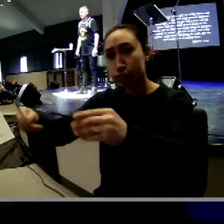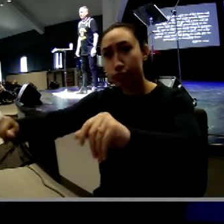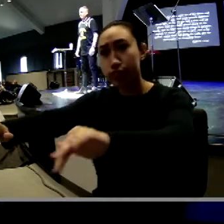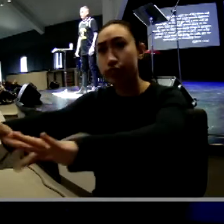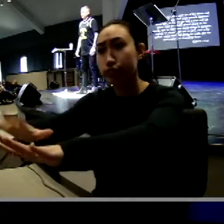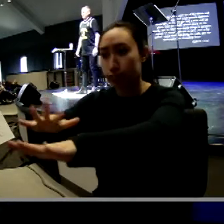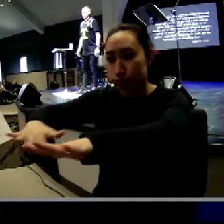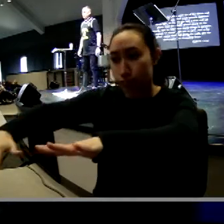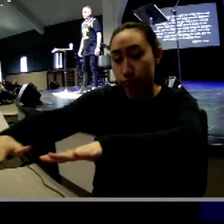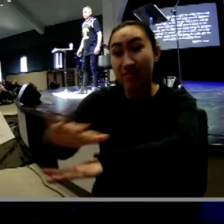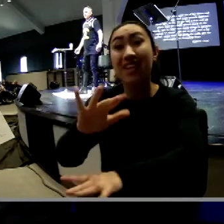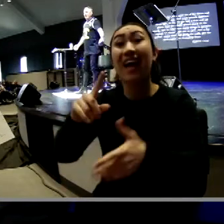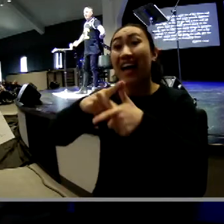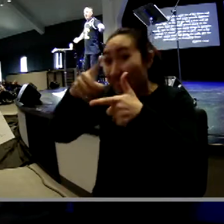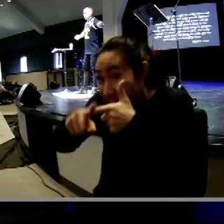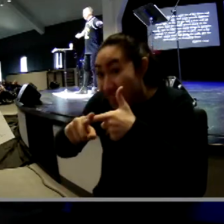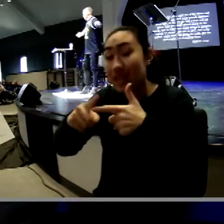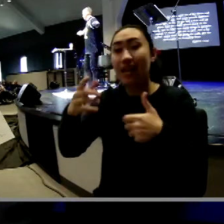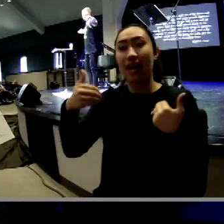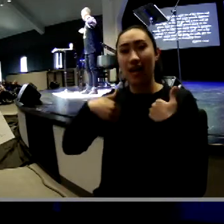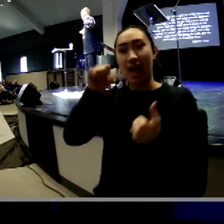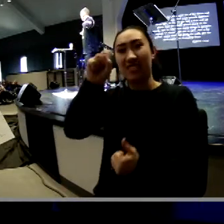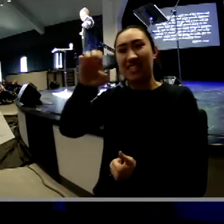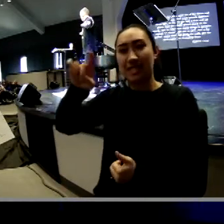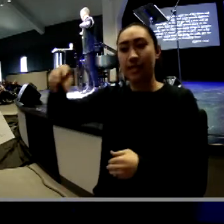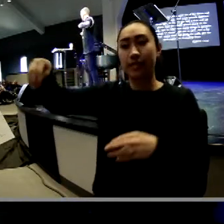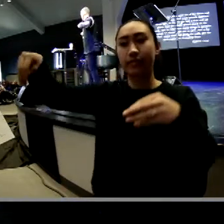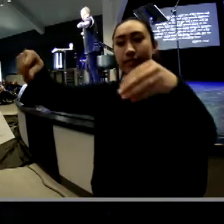You get your Kubota out with your 72-inch